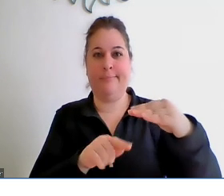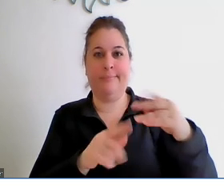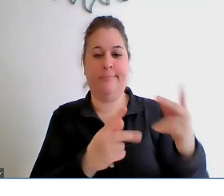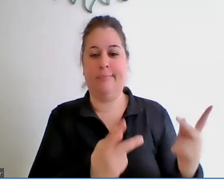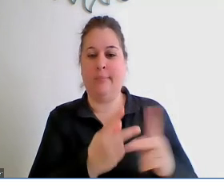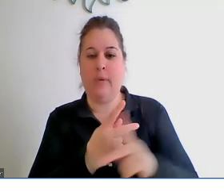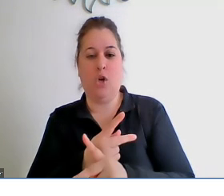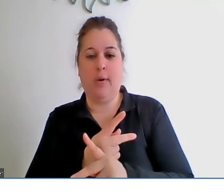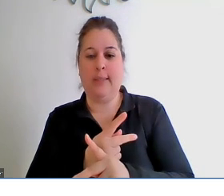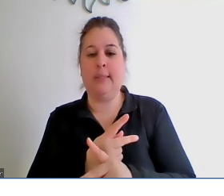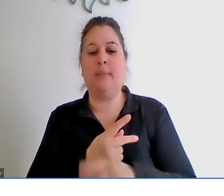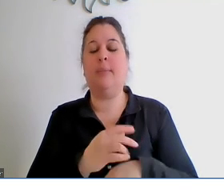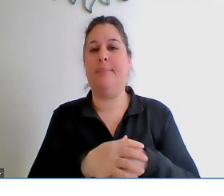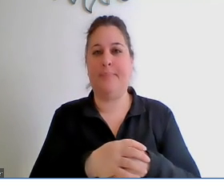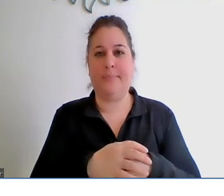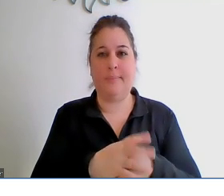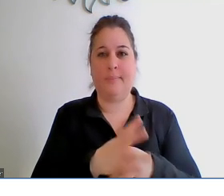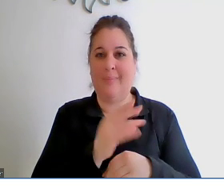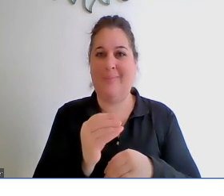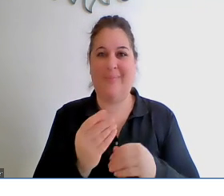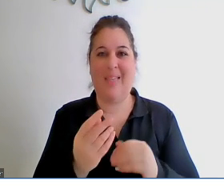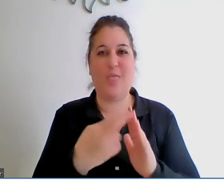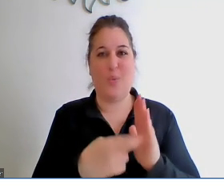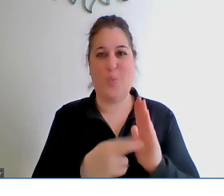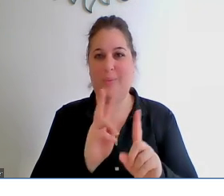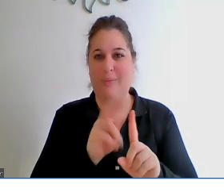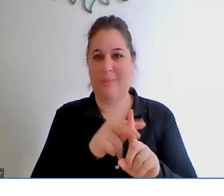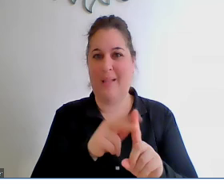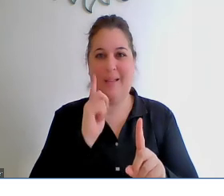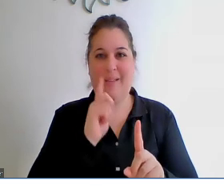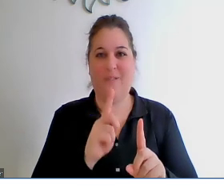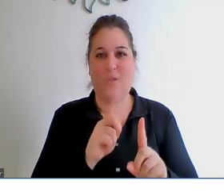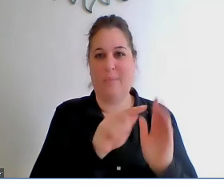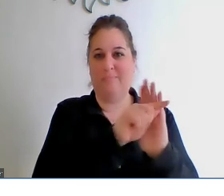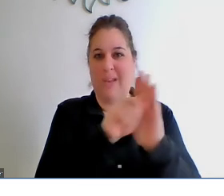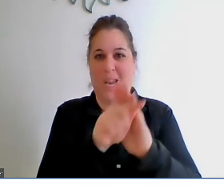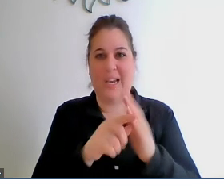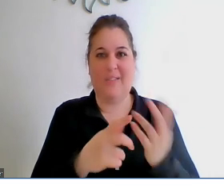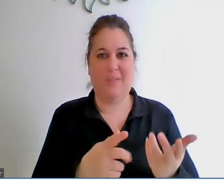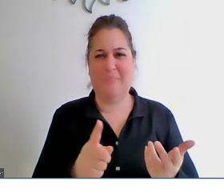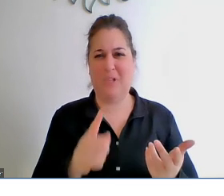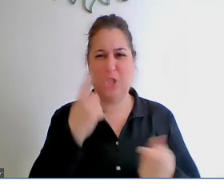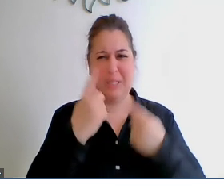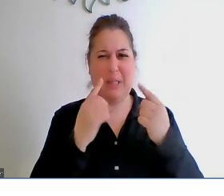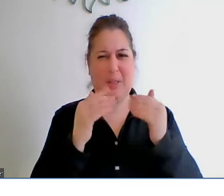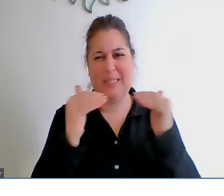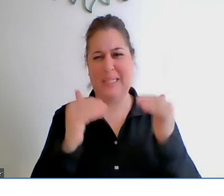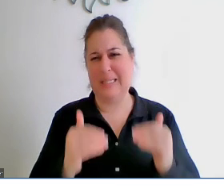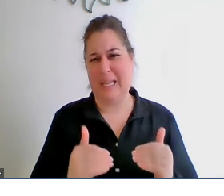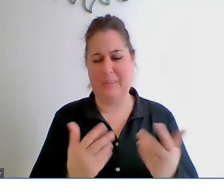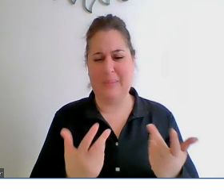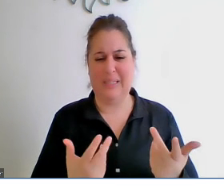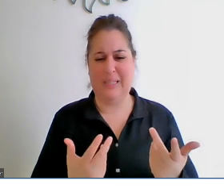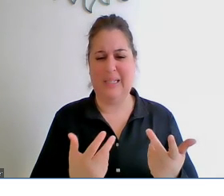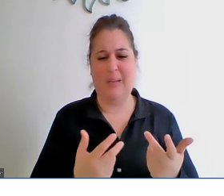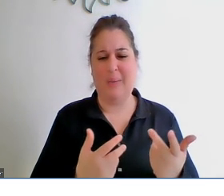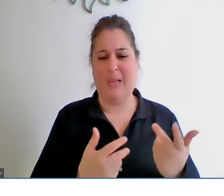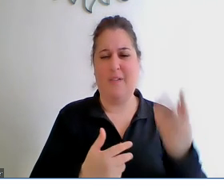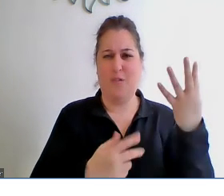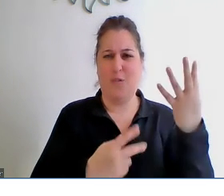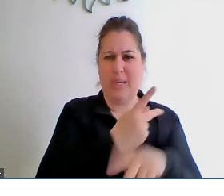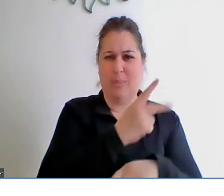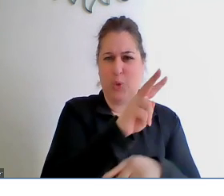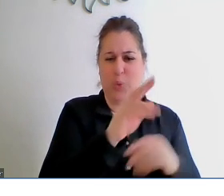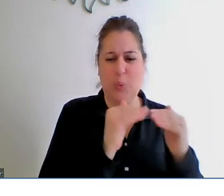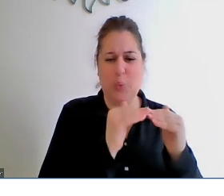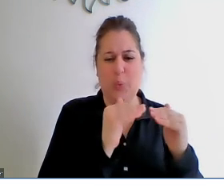What's a negative times a negative? Positive. What's 5 times 3? 15. There we go. Okay,